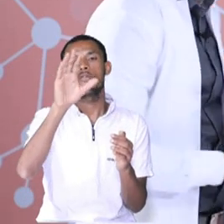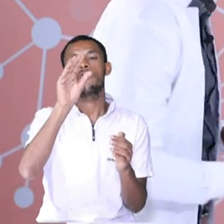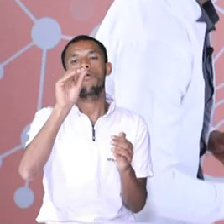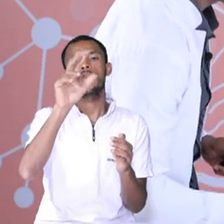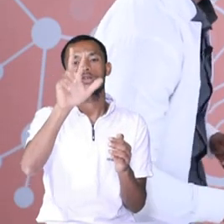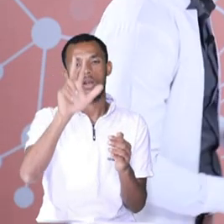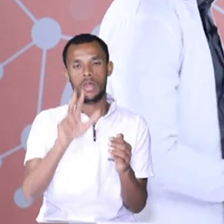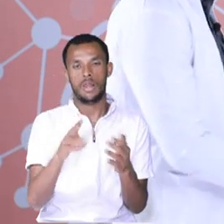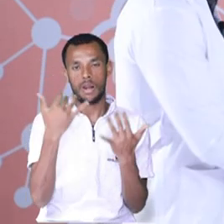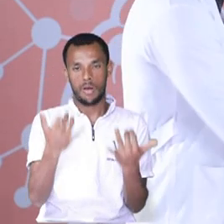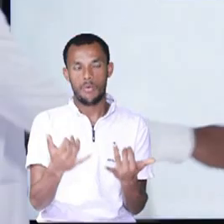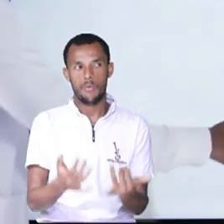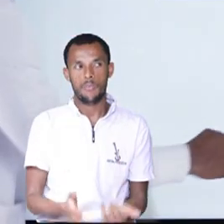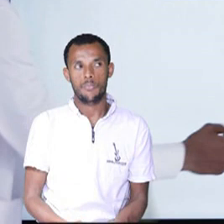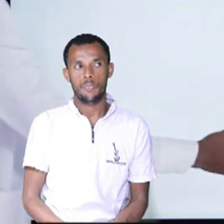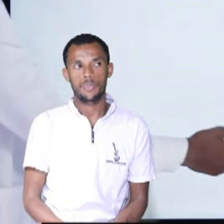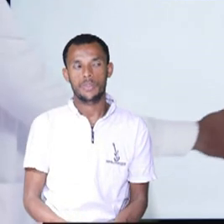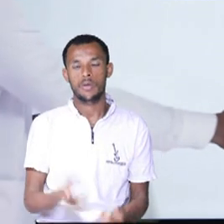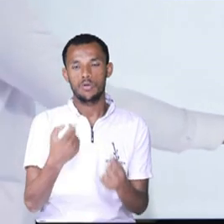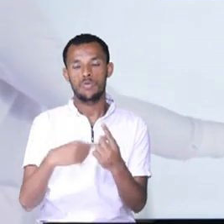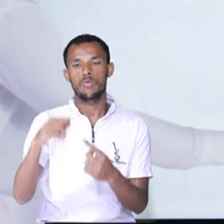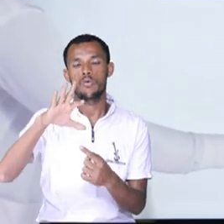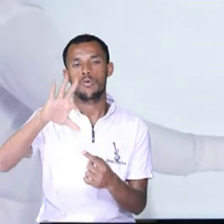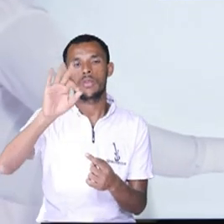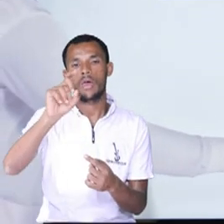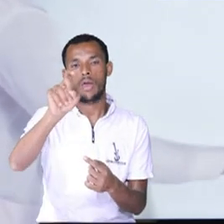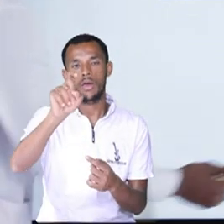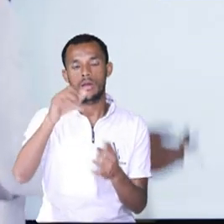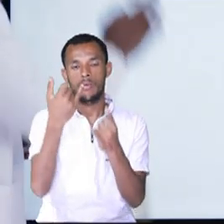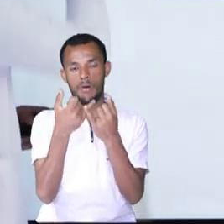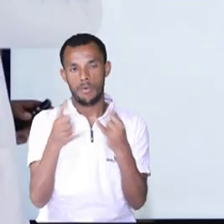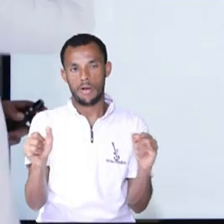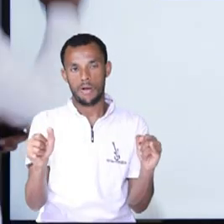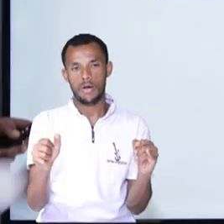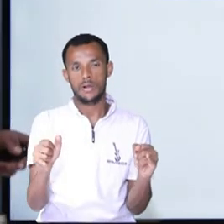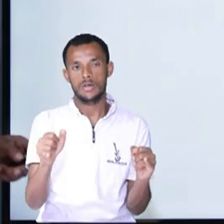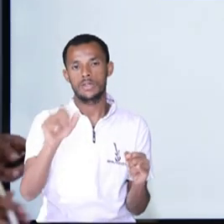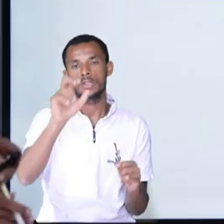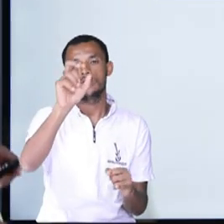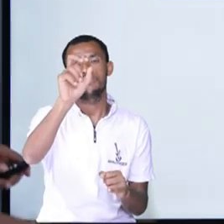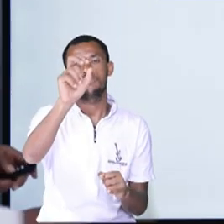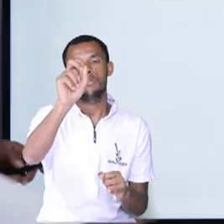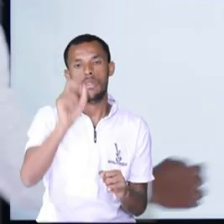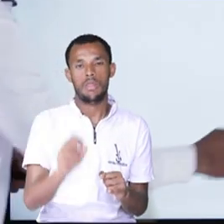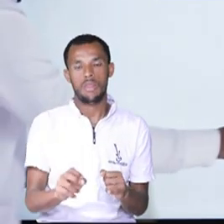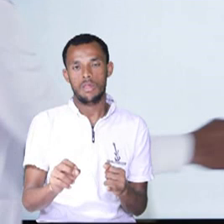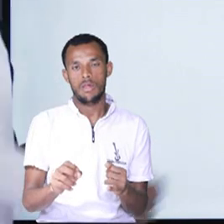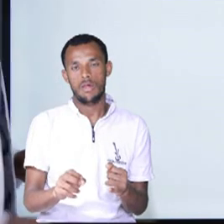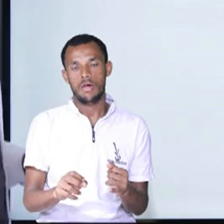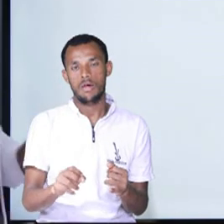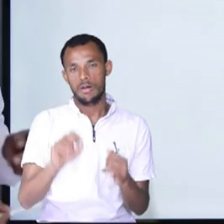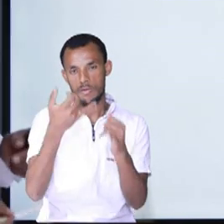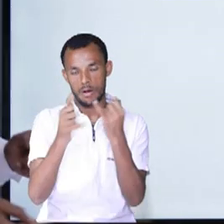353. Now, to get in x, divided by both sides by 13. In the case